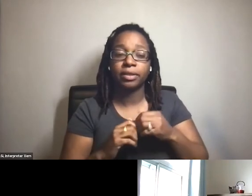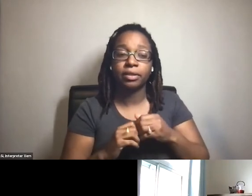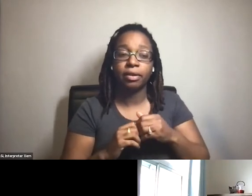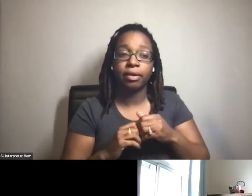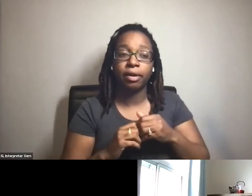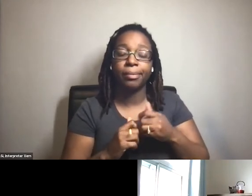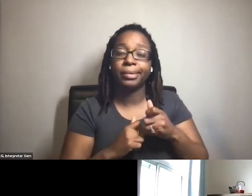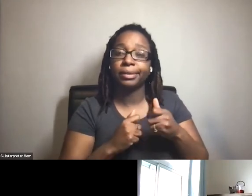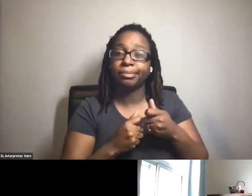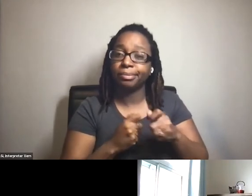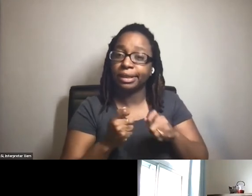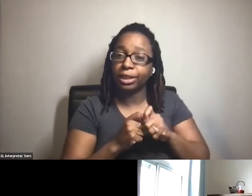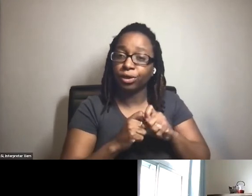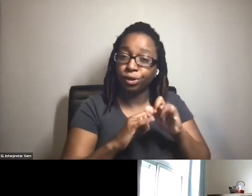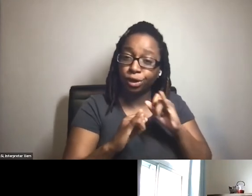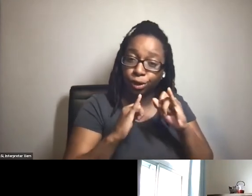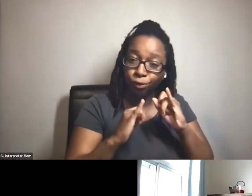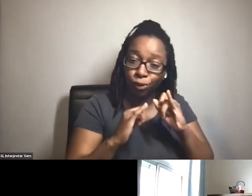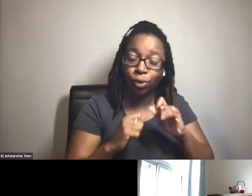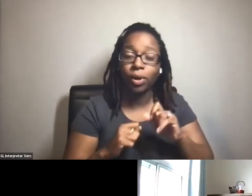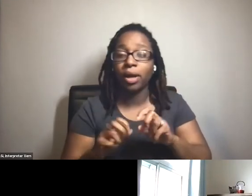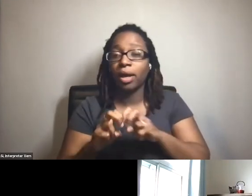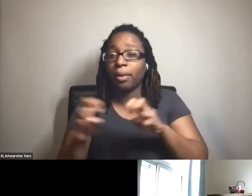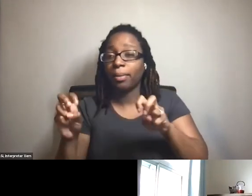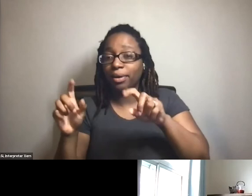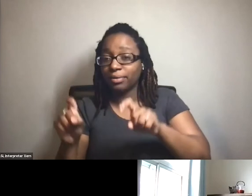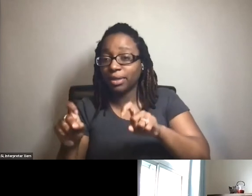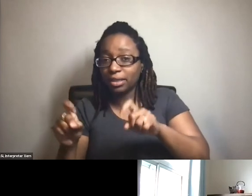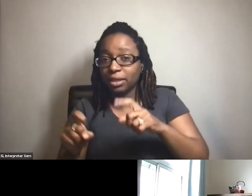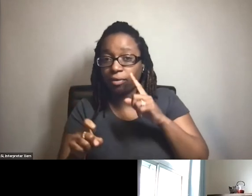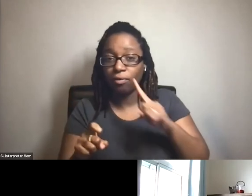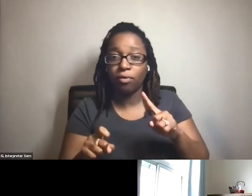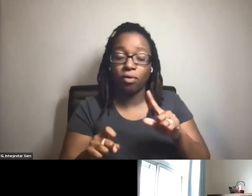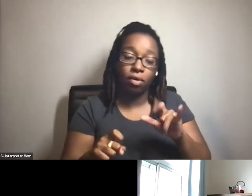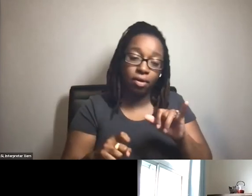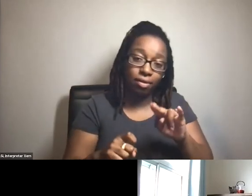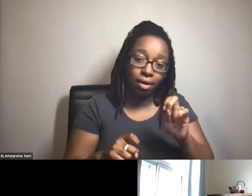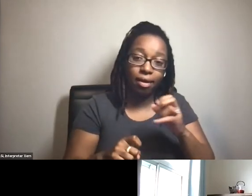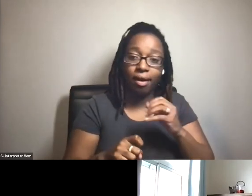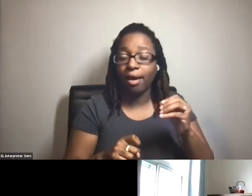interviews and panel testing with blind and partially sighted participants.